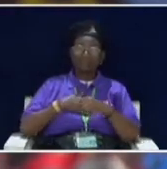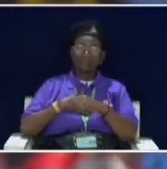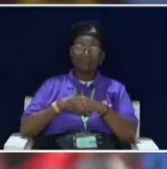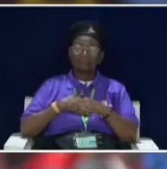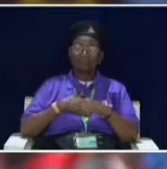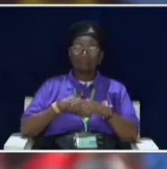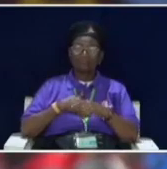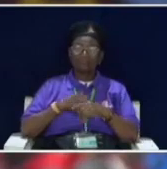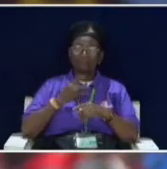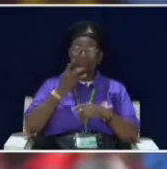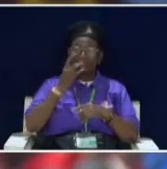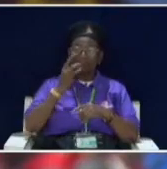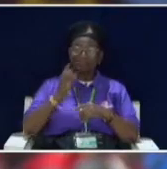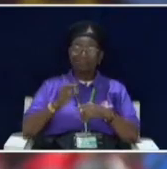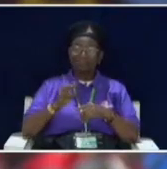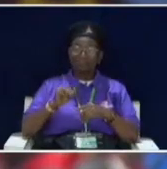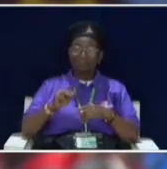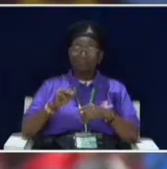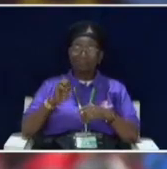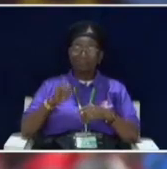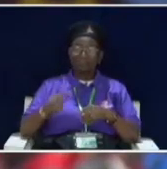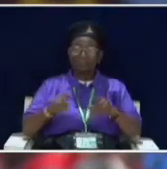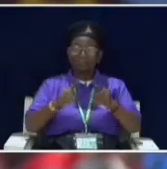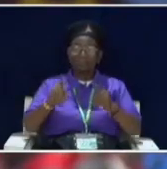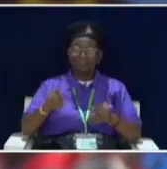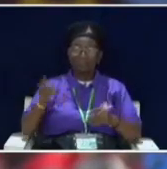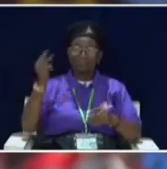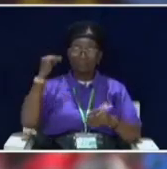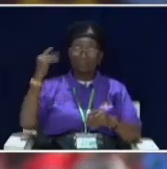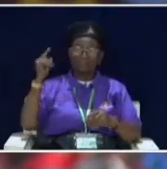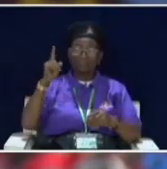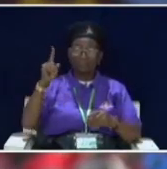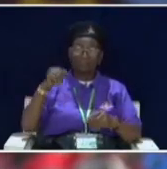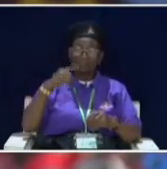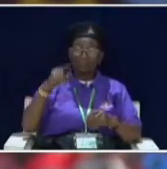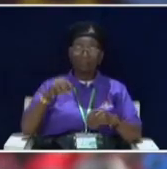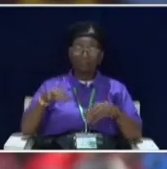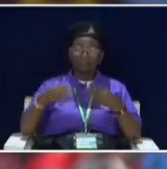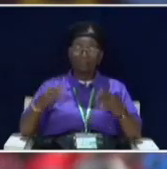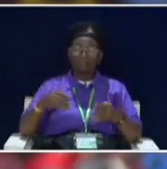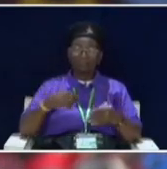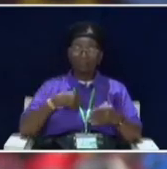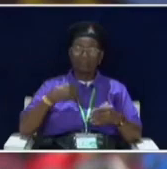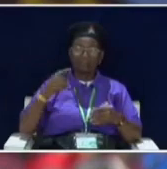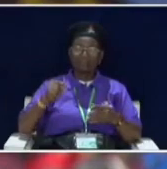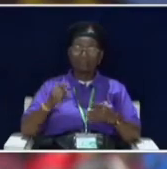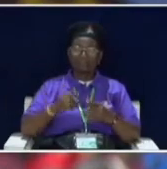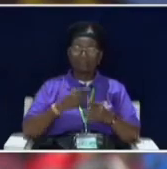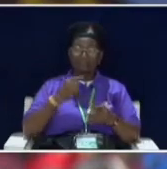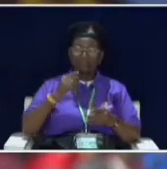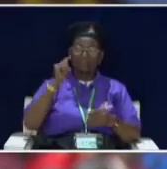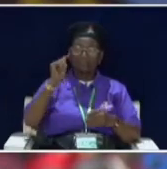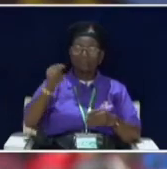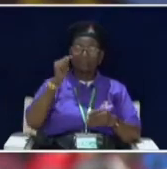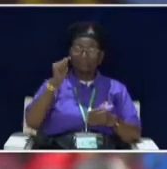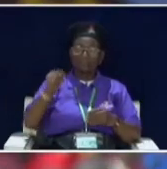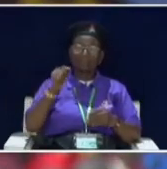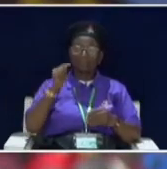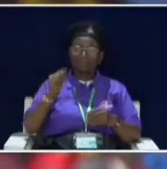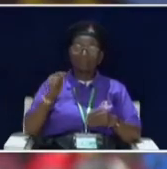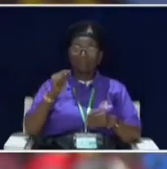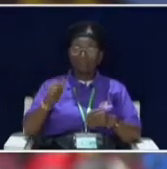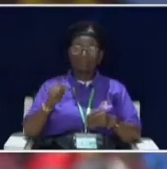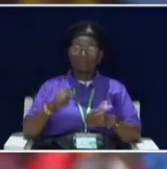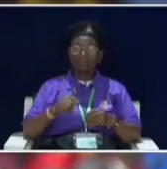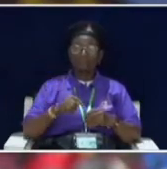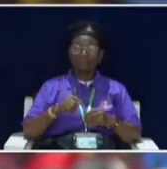former driver is the one who gave the first testimony. Awako mi akoko nigba ti mo de